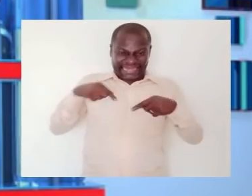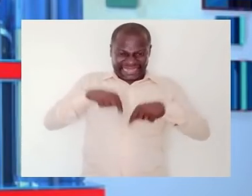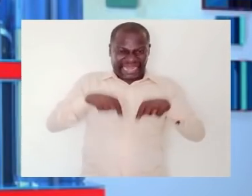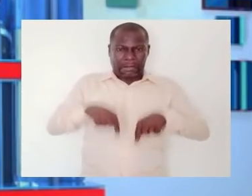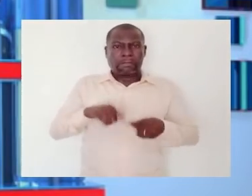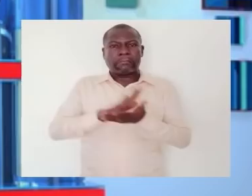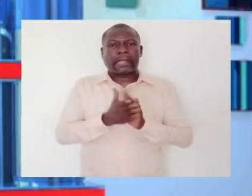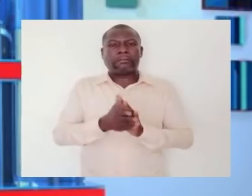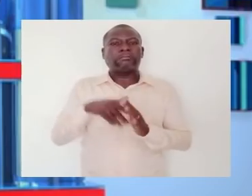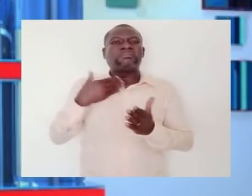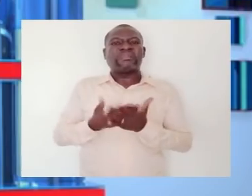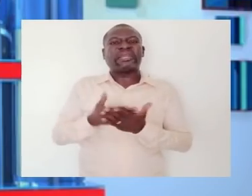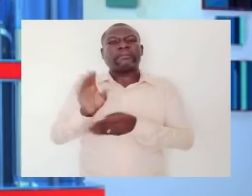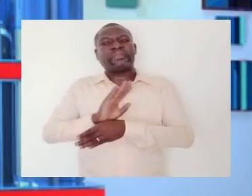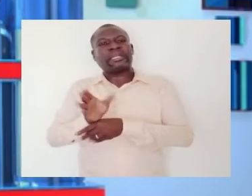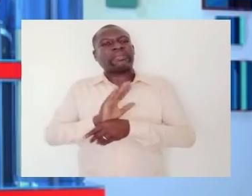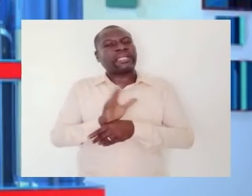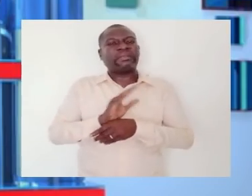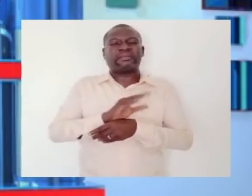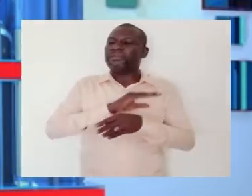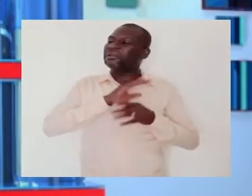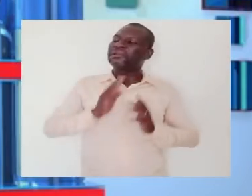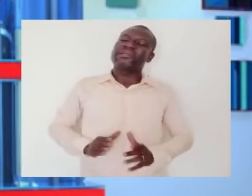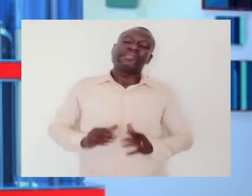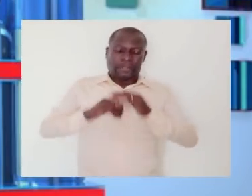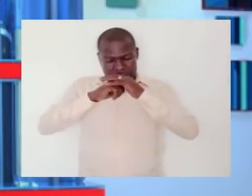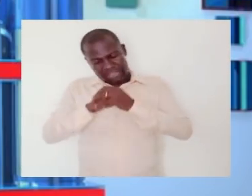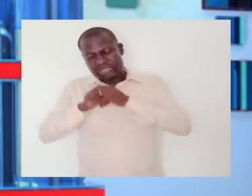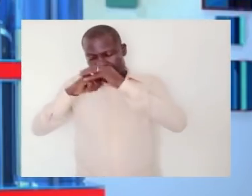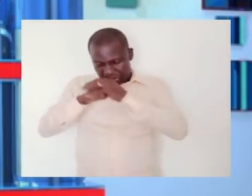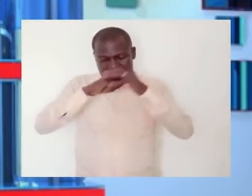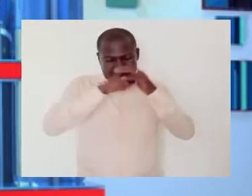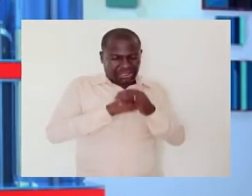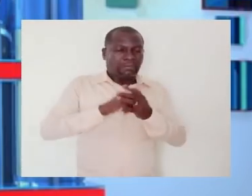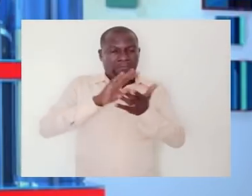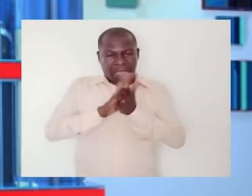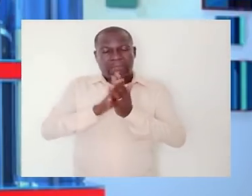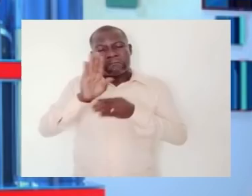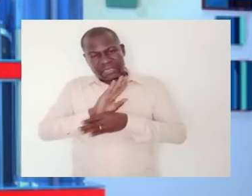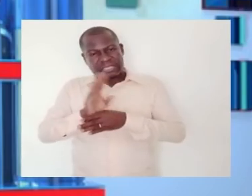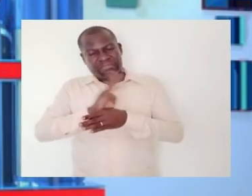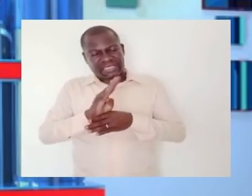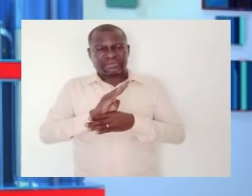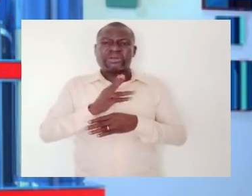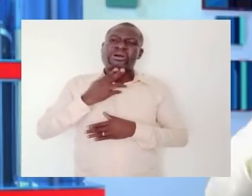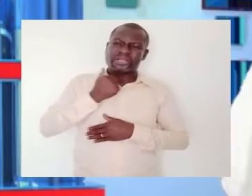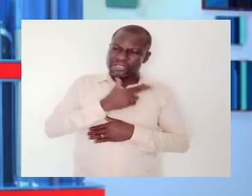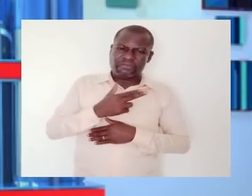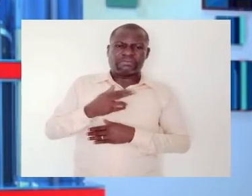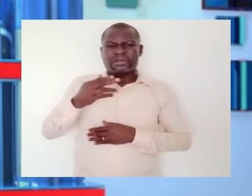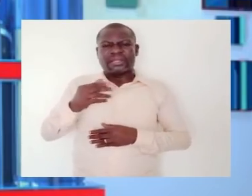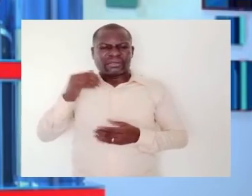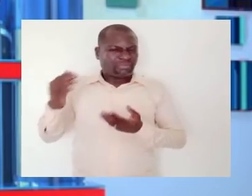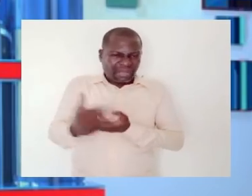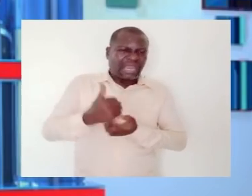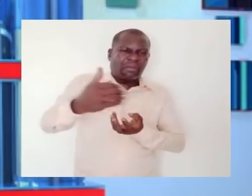new year. You're dead than a sicker. You're dead than your businesses. I saw you done your companies. At your mamma, so for you did Timo